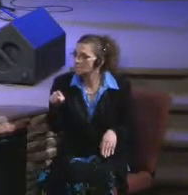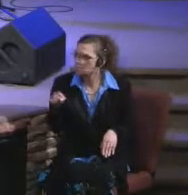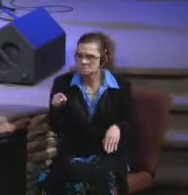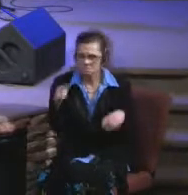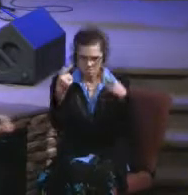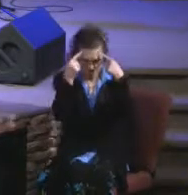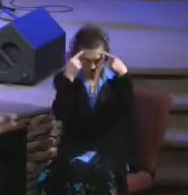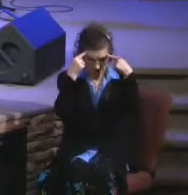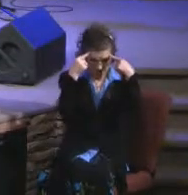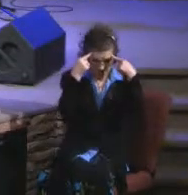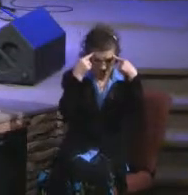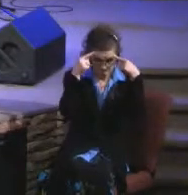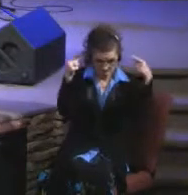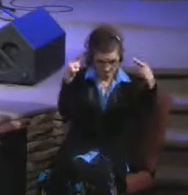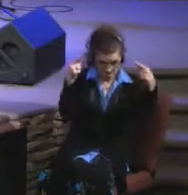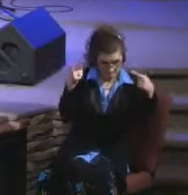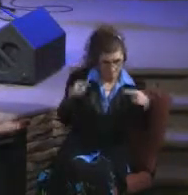theocracy?